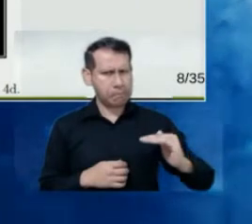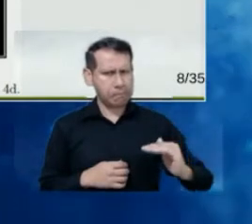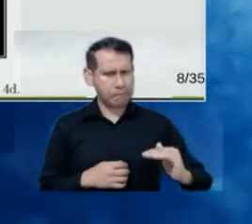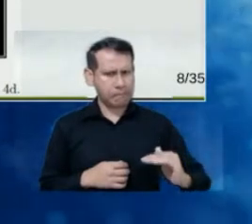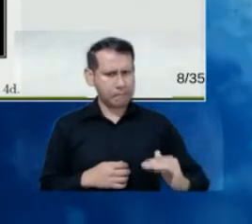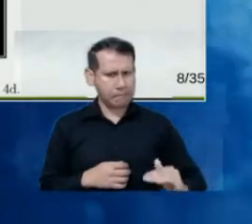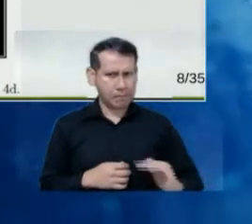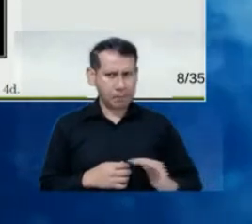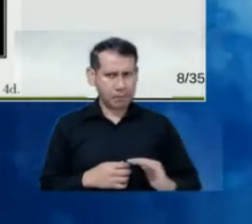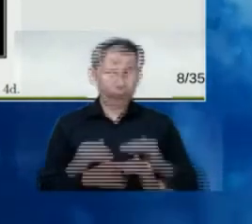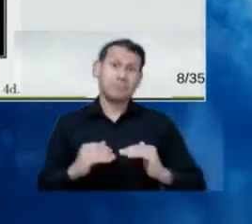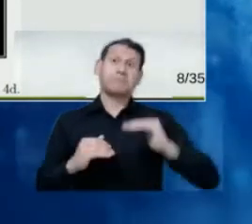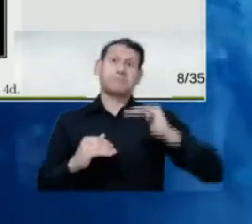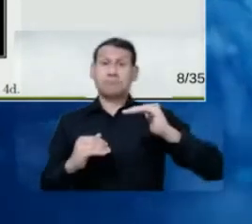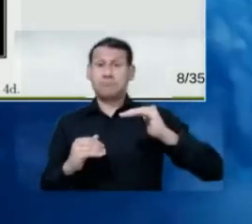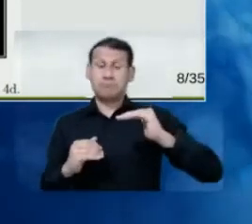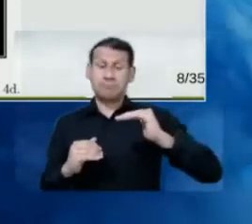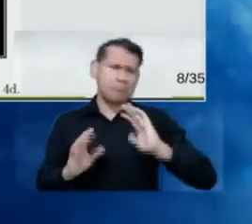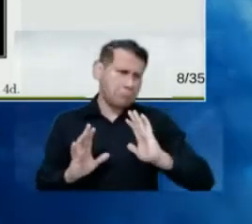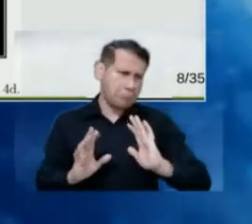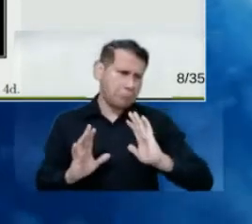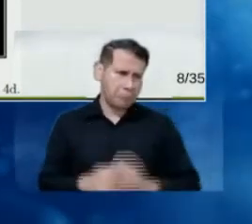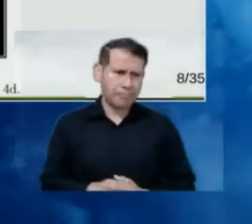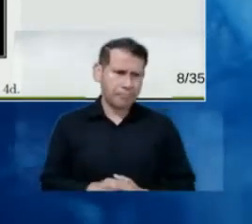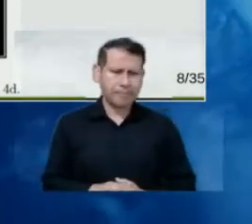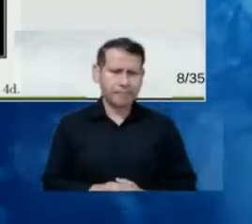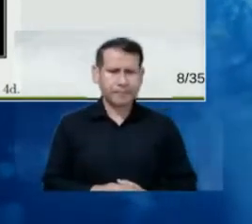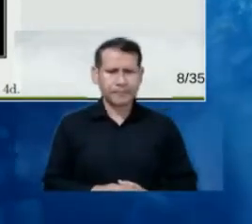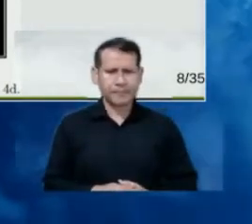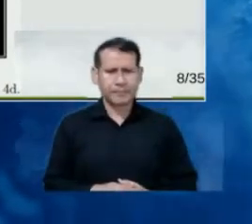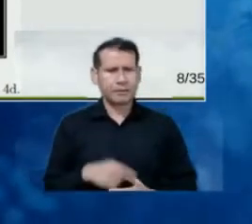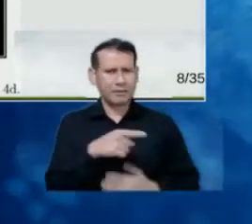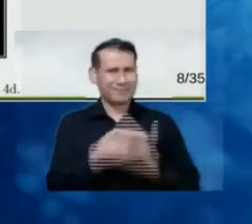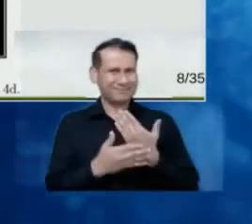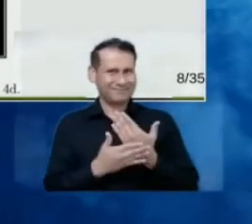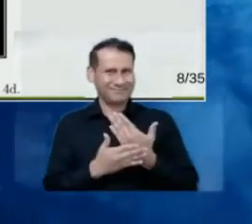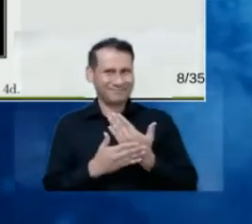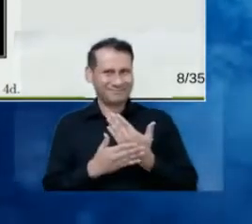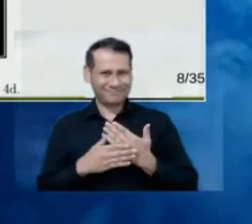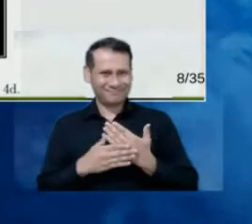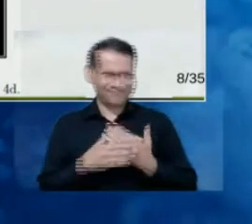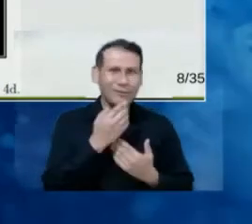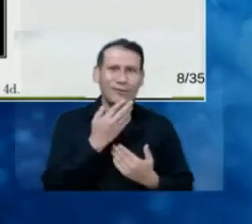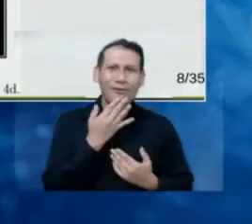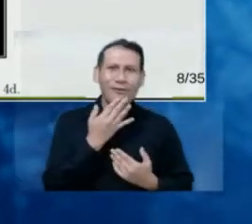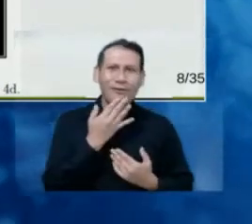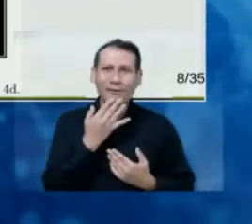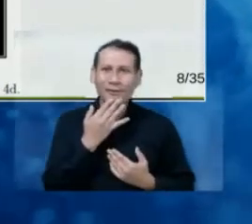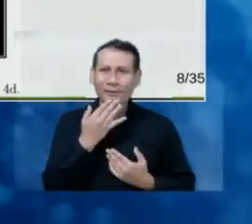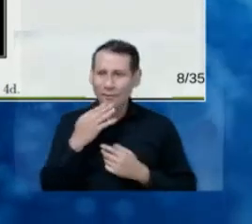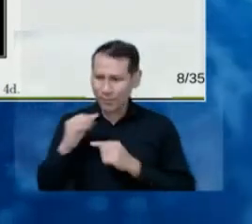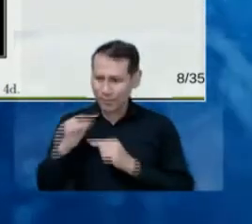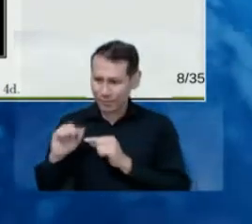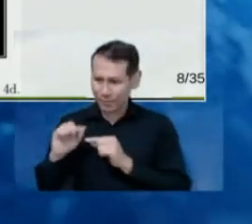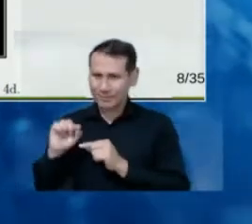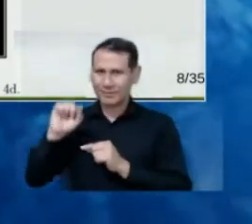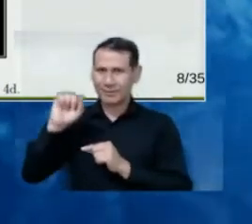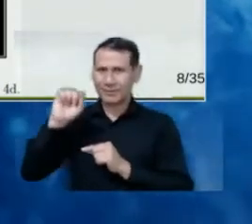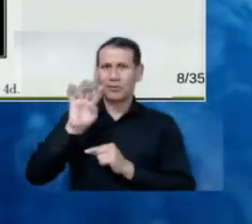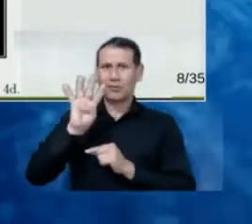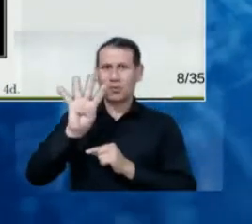specified in the standard of the basic one. Here we have a color scale that actually goes for 4 watts